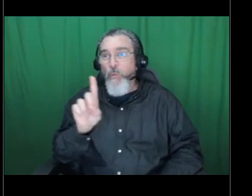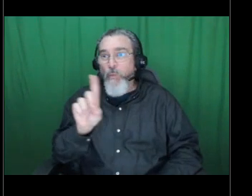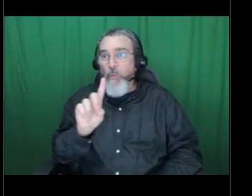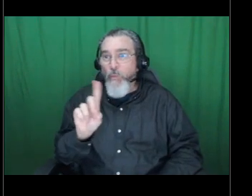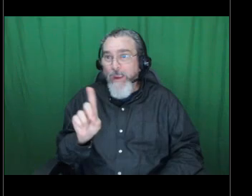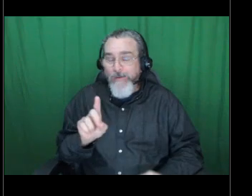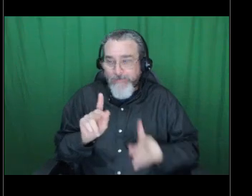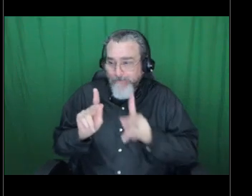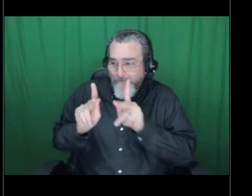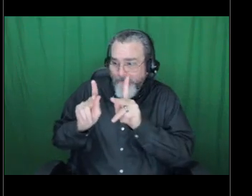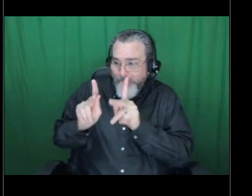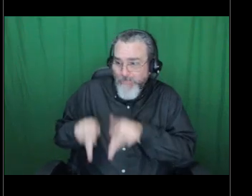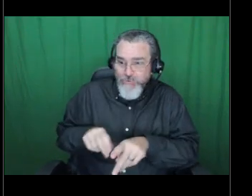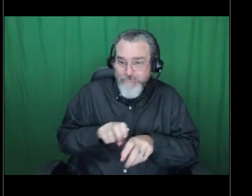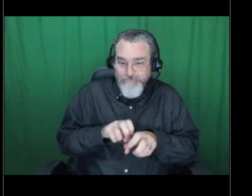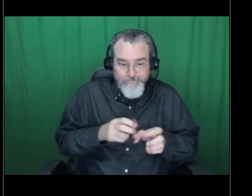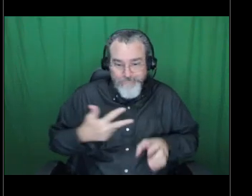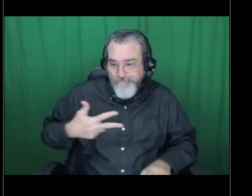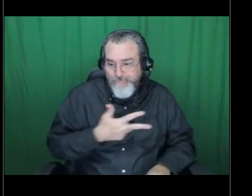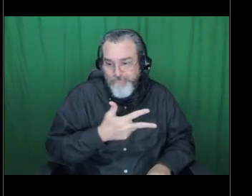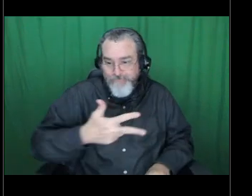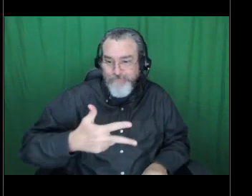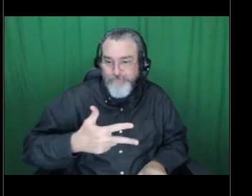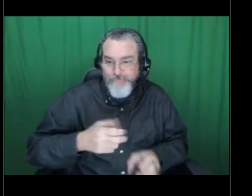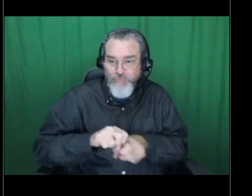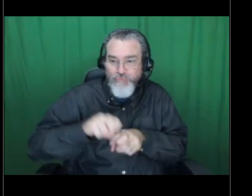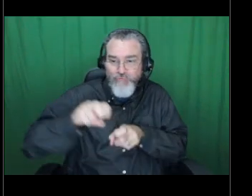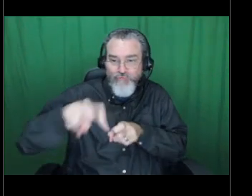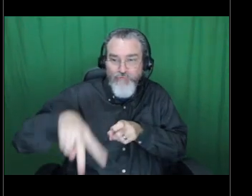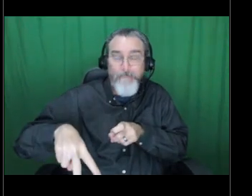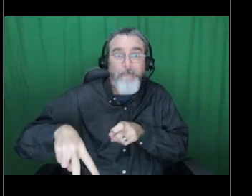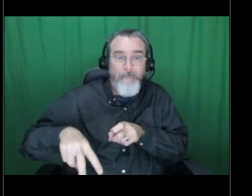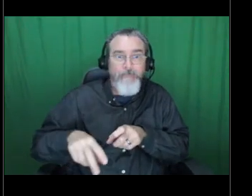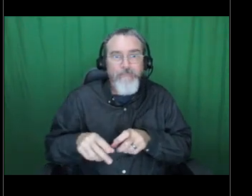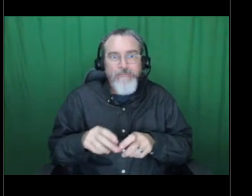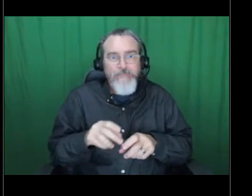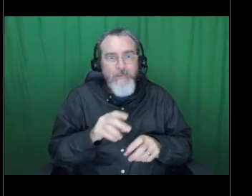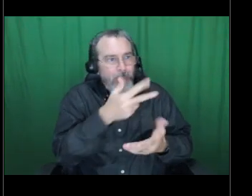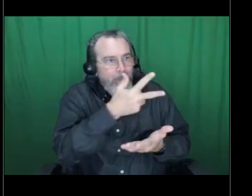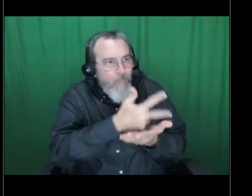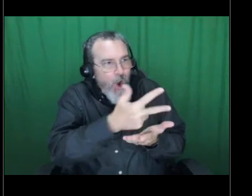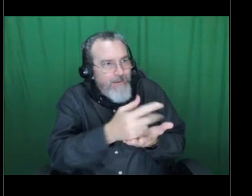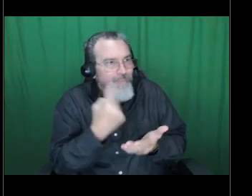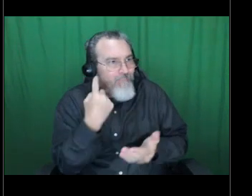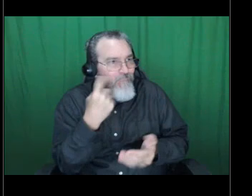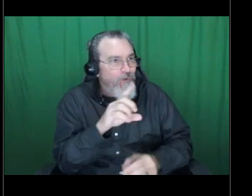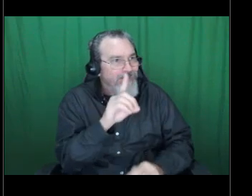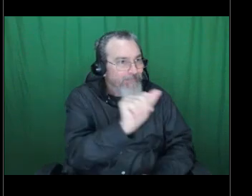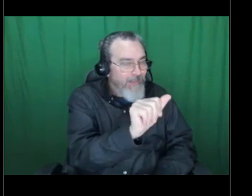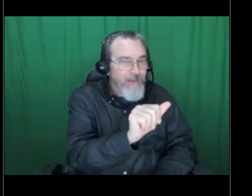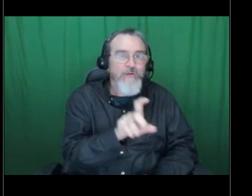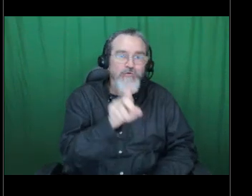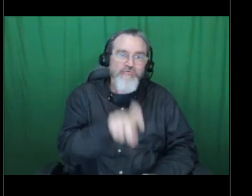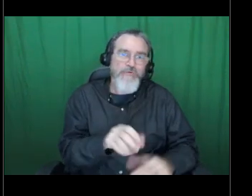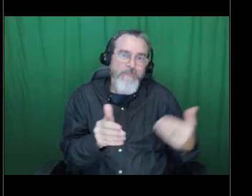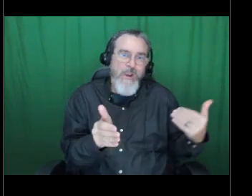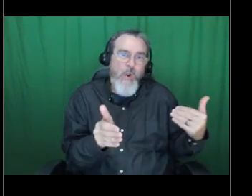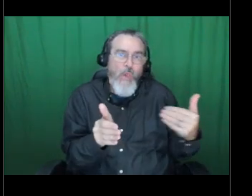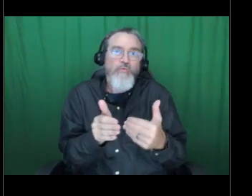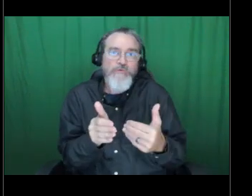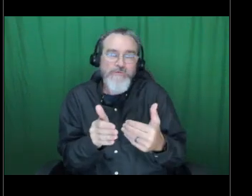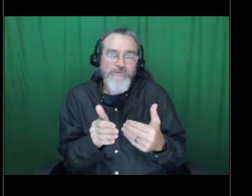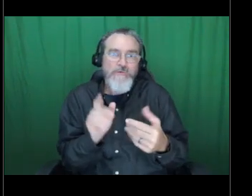and parking areas for people with disabilities should be located close to